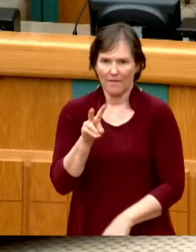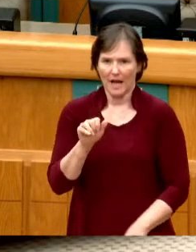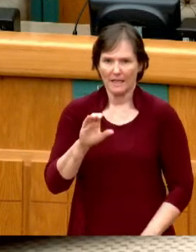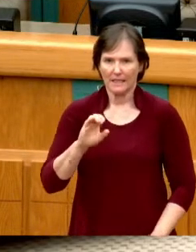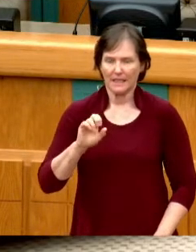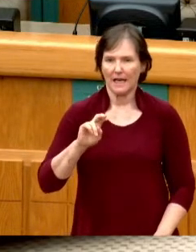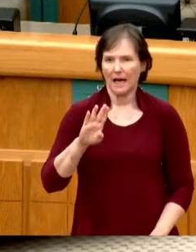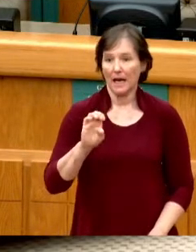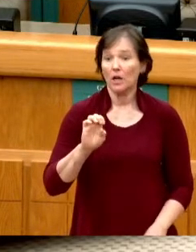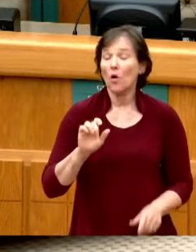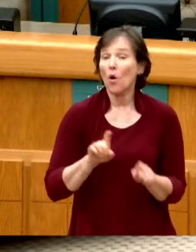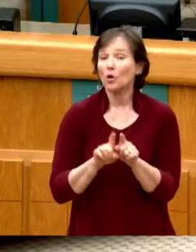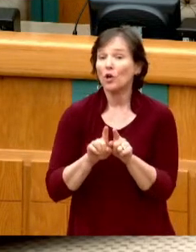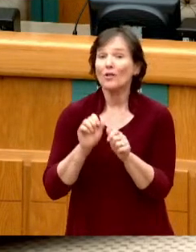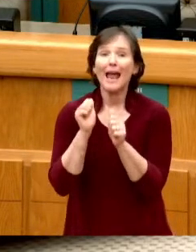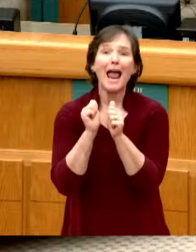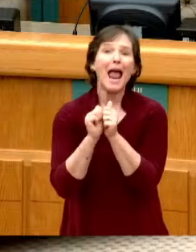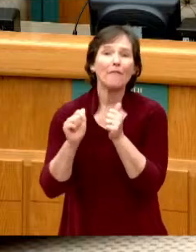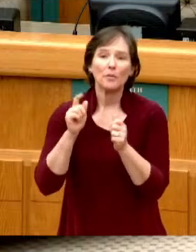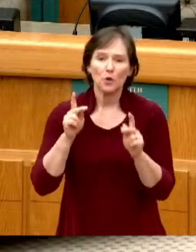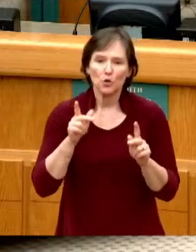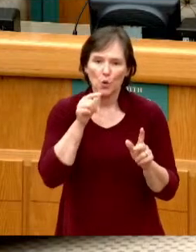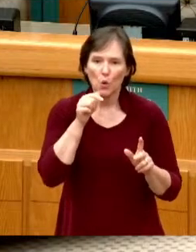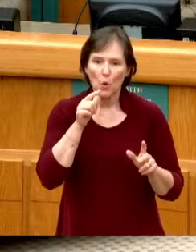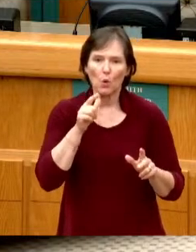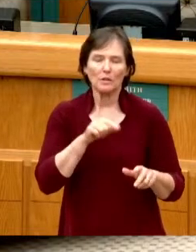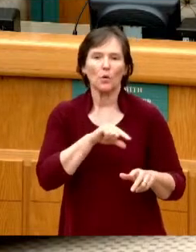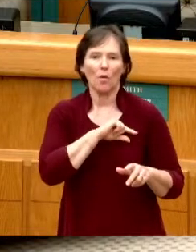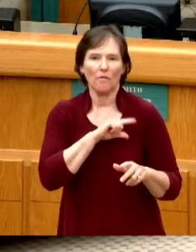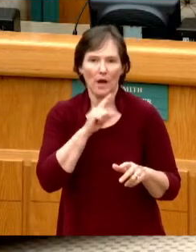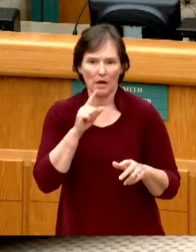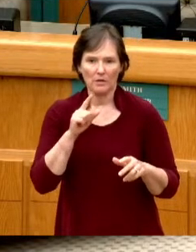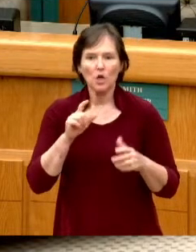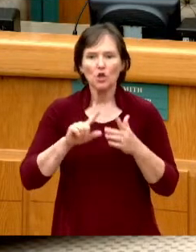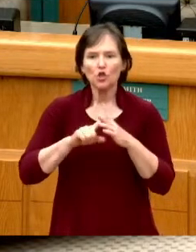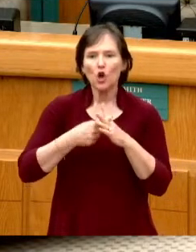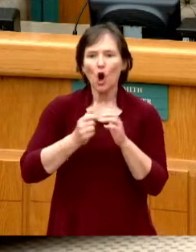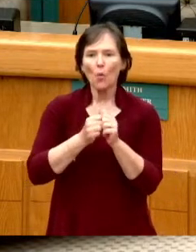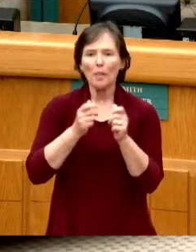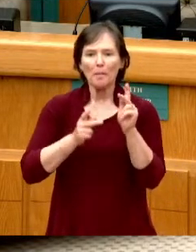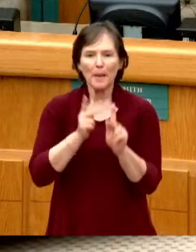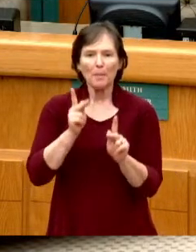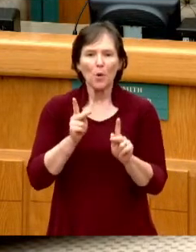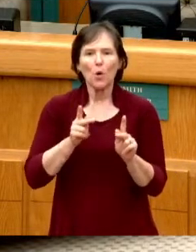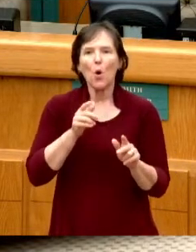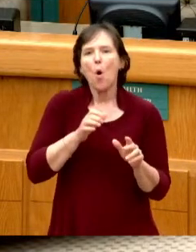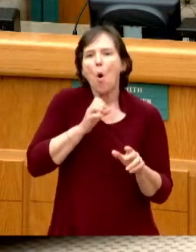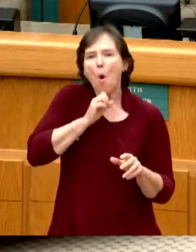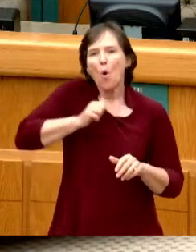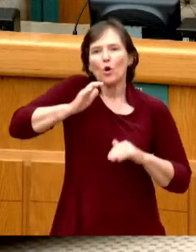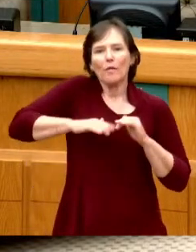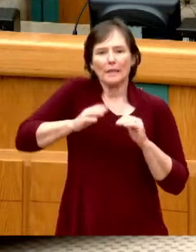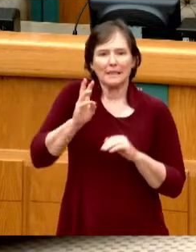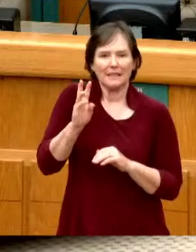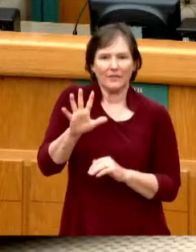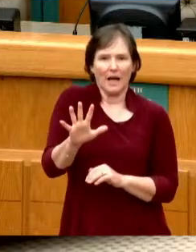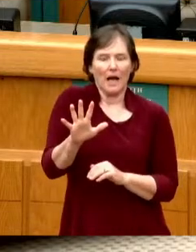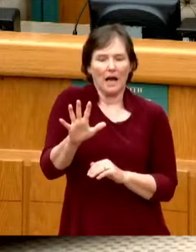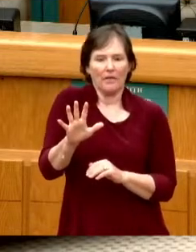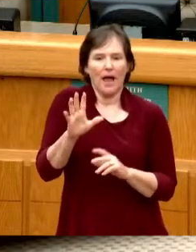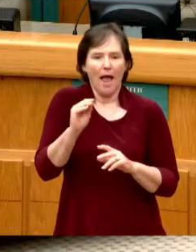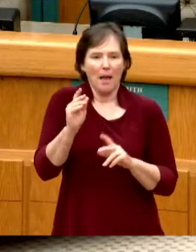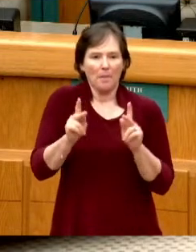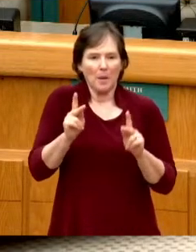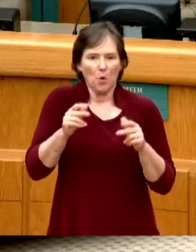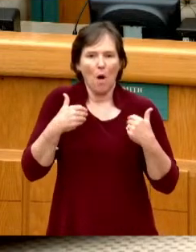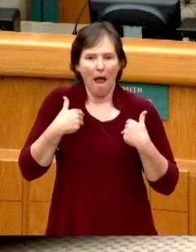who's eligible. And this, of course, is starting with our most vulnerable, the over 65 population, and those with chronic